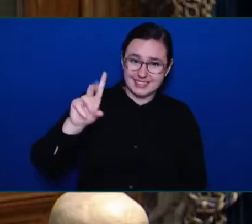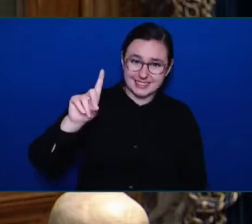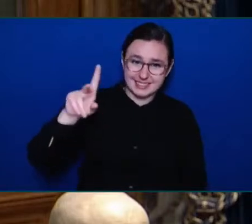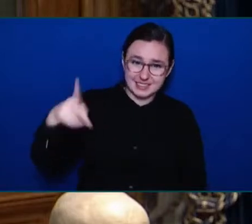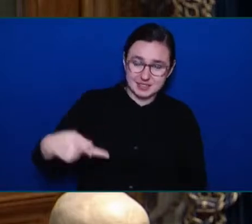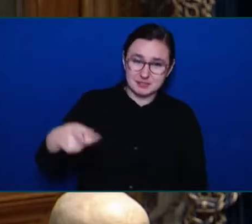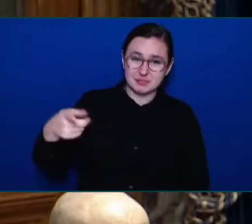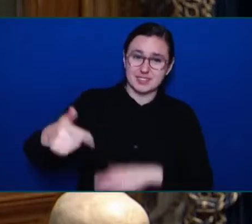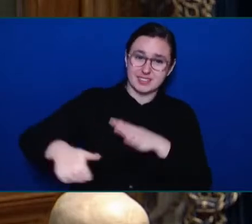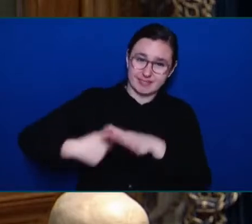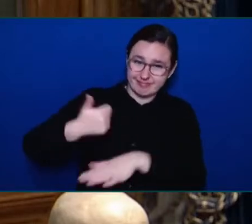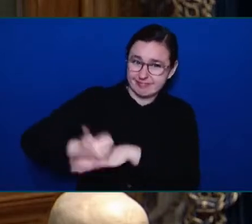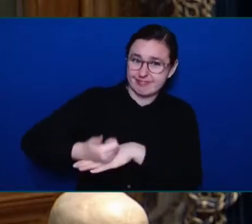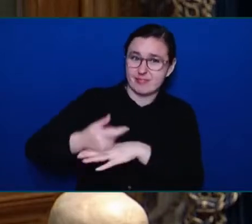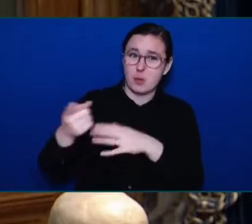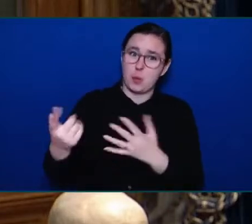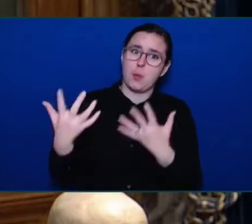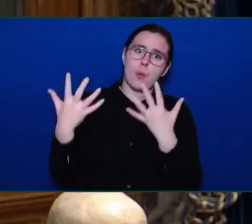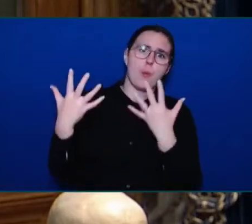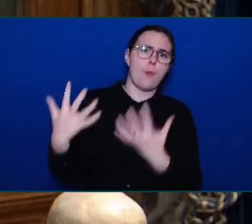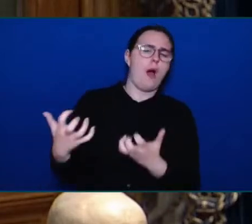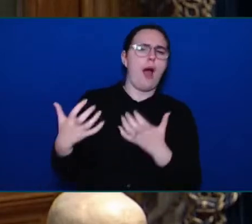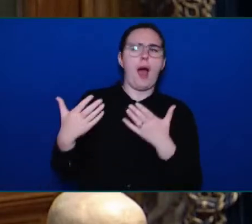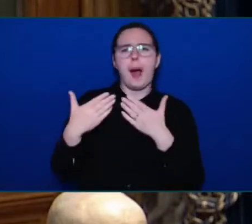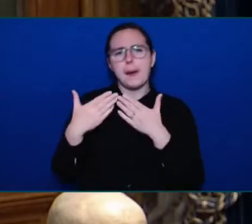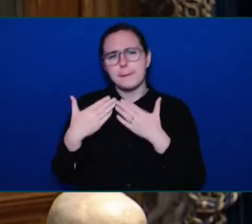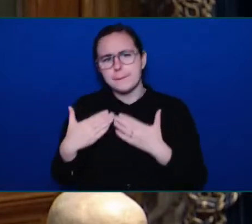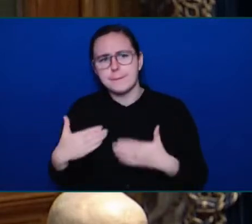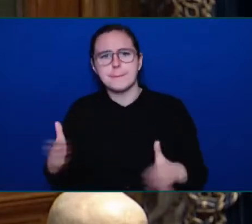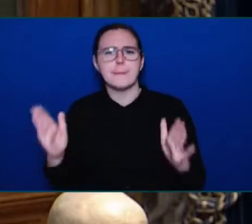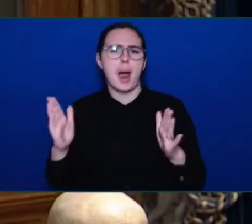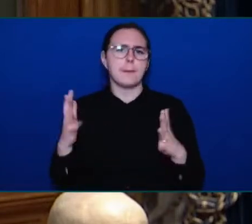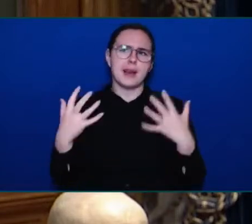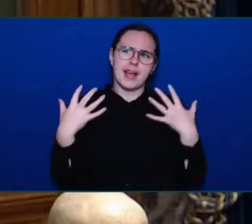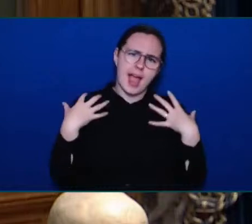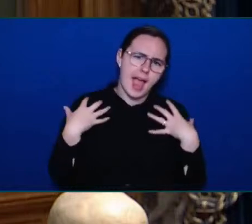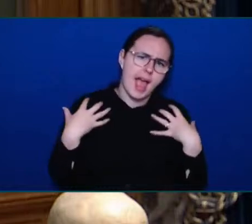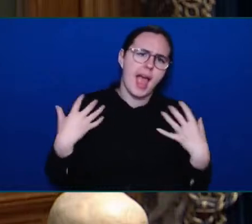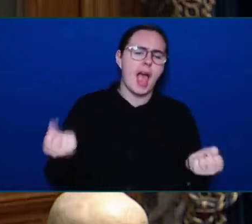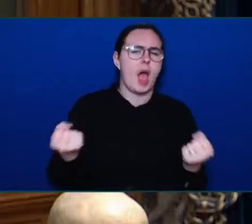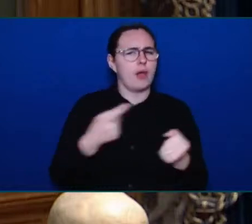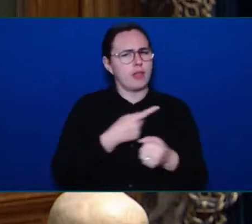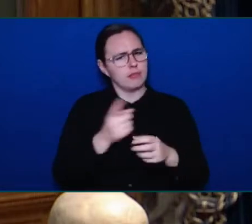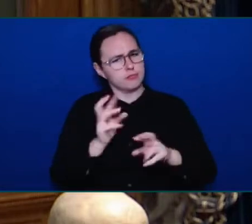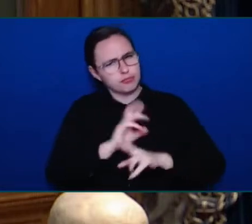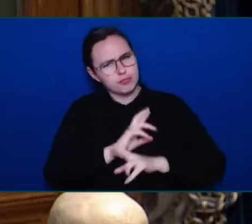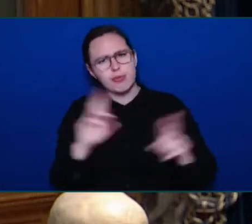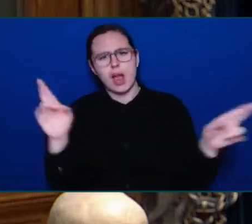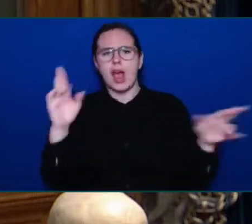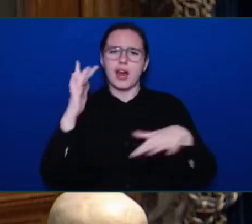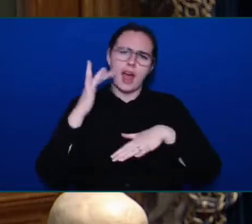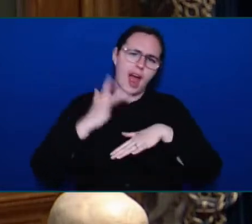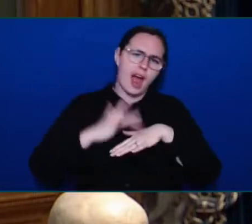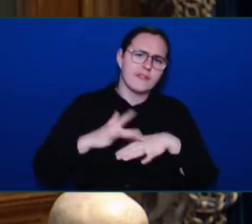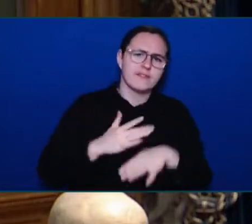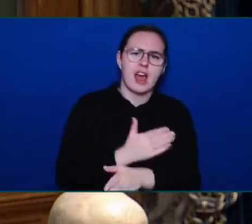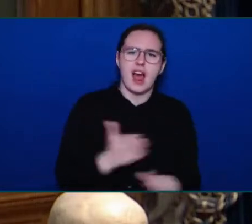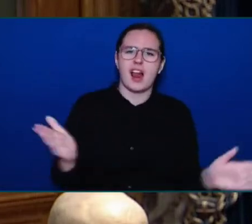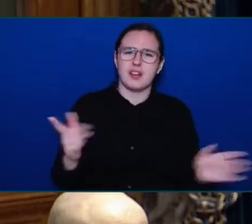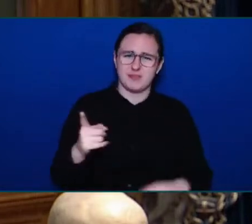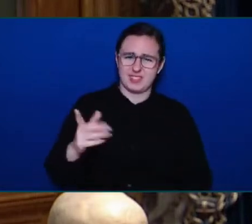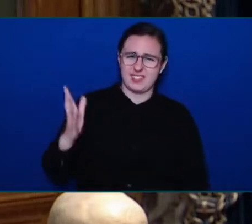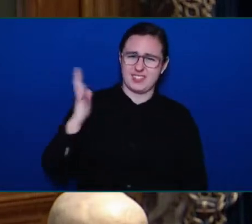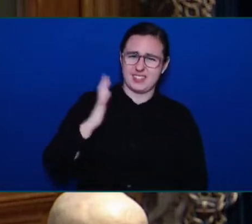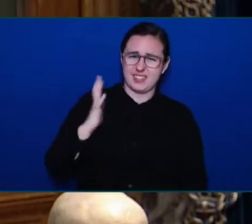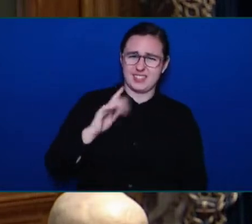Dave Barrett would have to say about the conditions under an NDP government in BC today. My question is to the